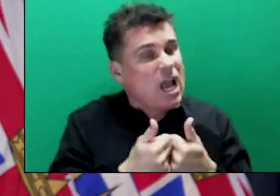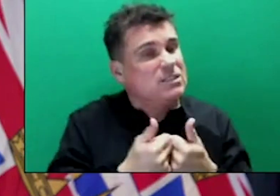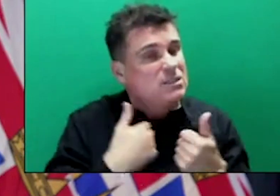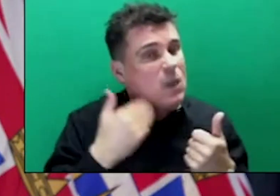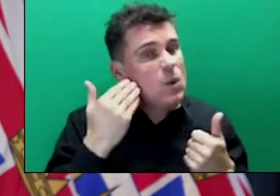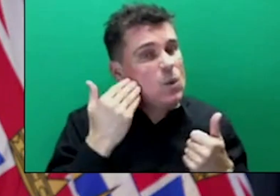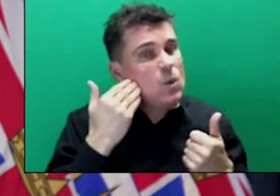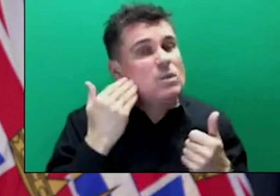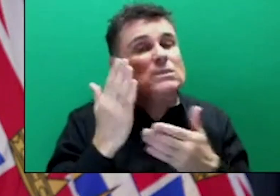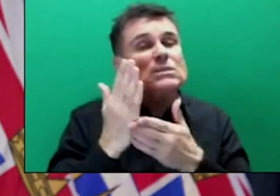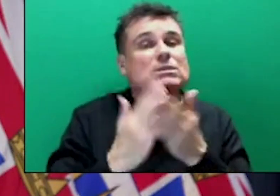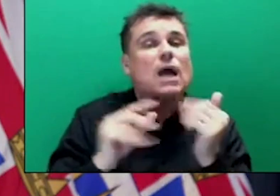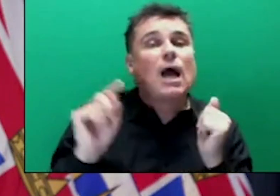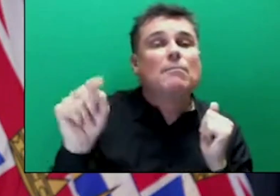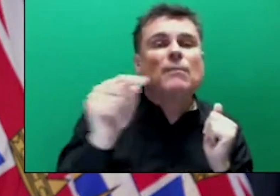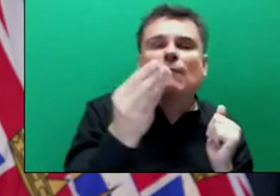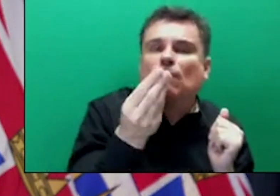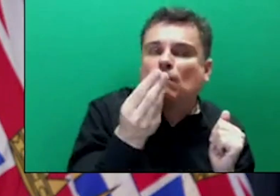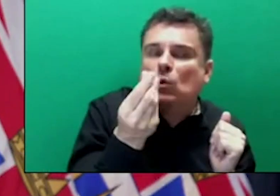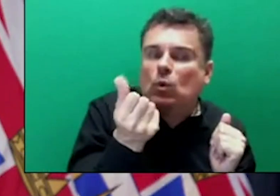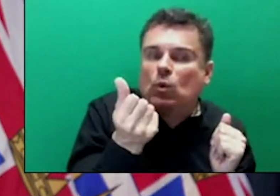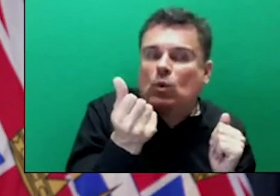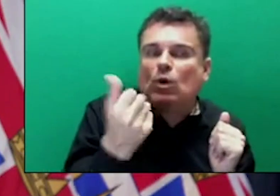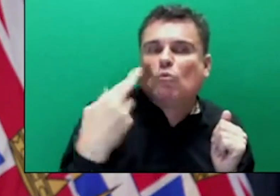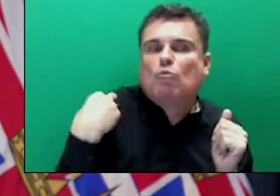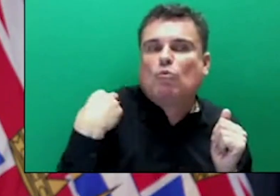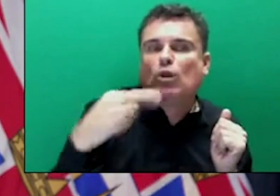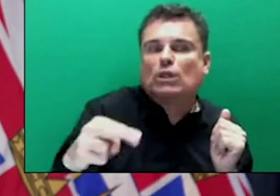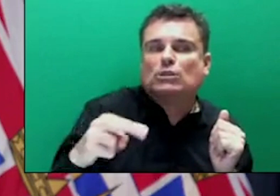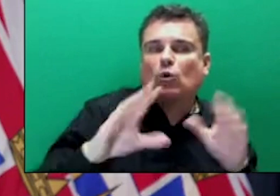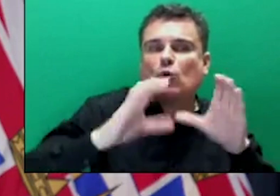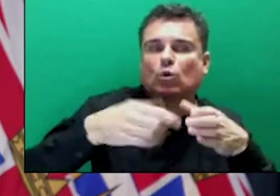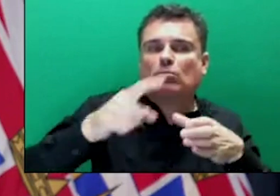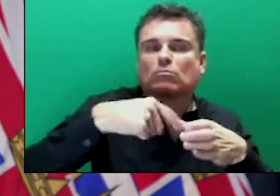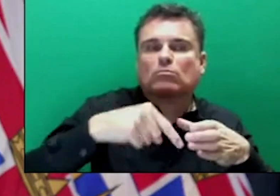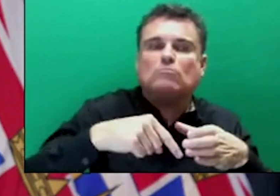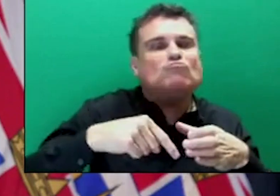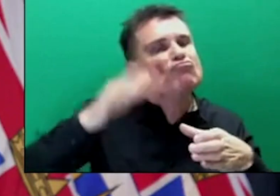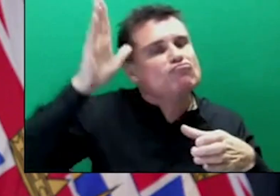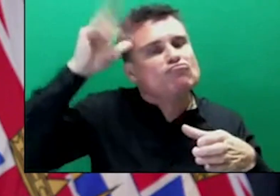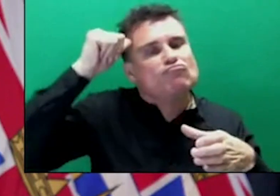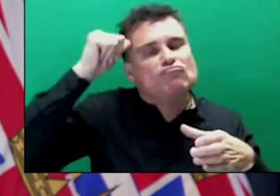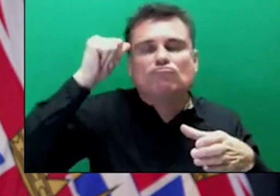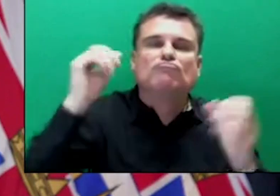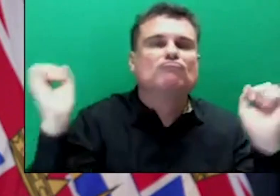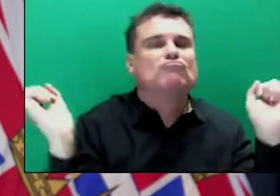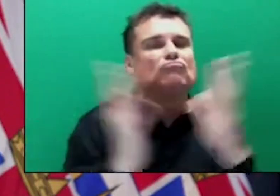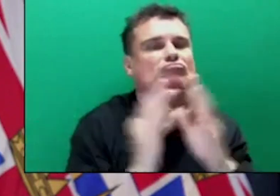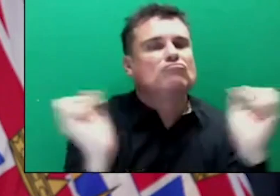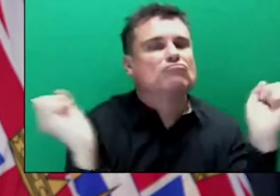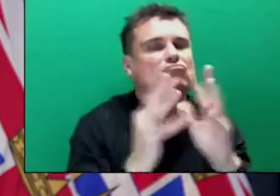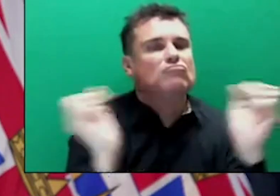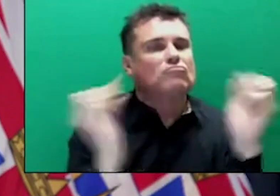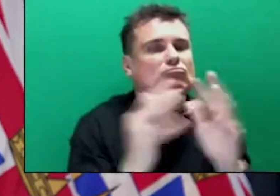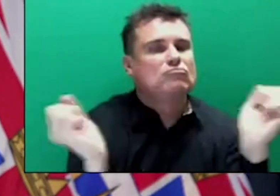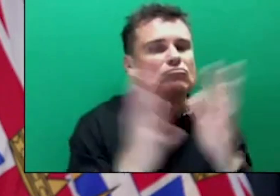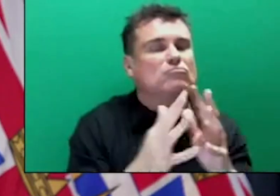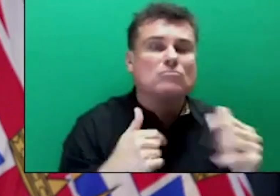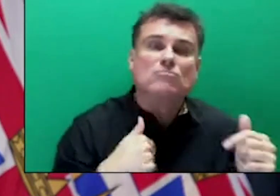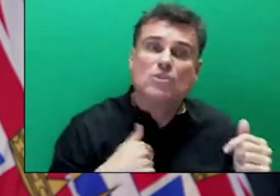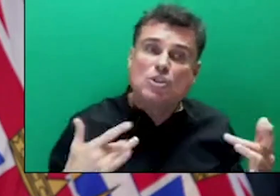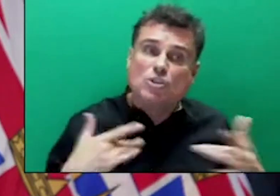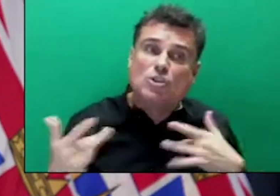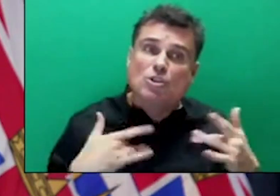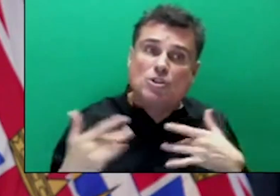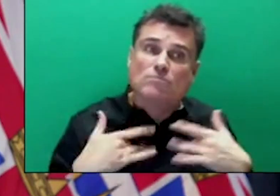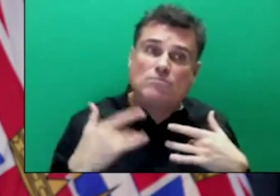faith groups that are continuing to meet, and that concerns me. It concerns me because it is a misunderstanding of why we're trying